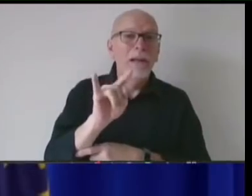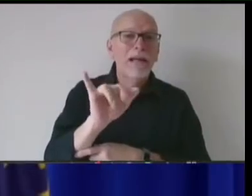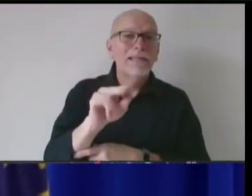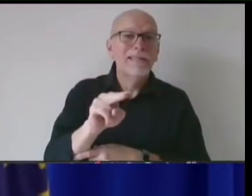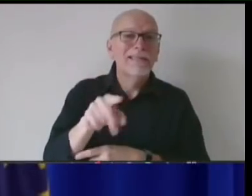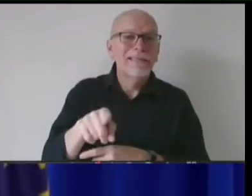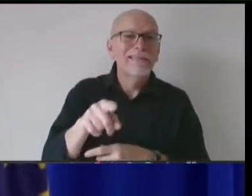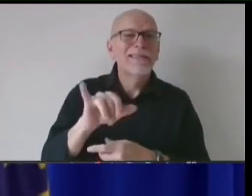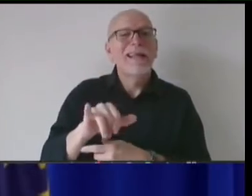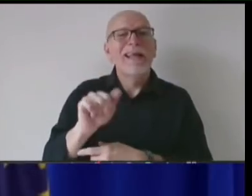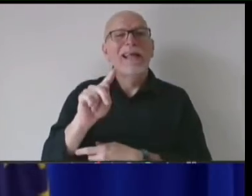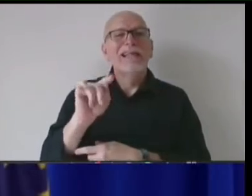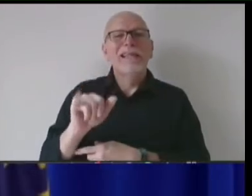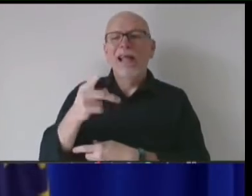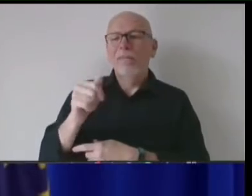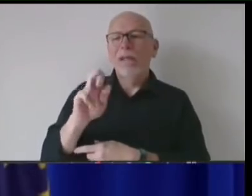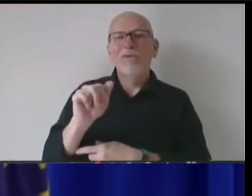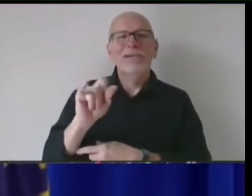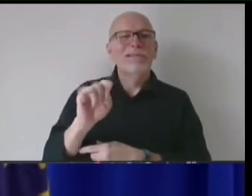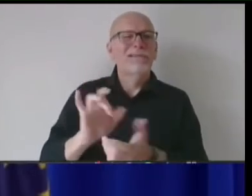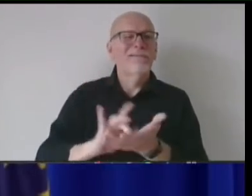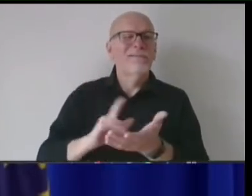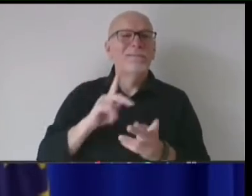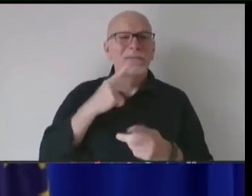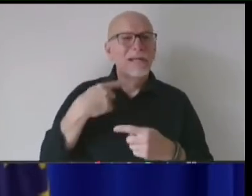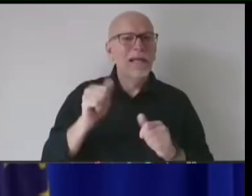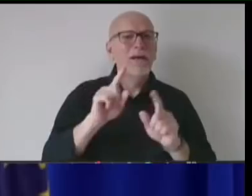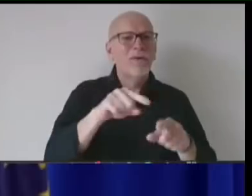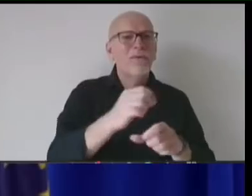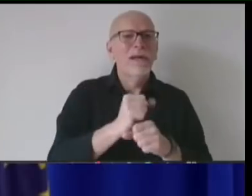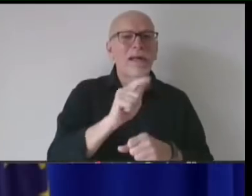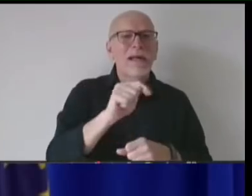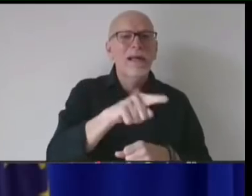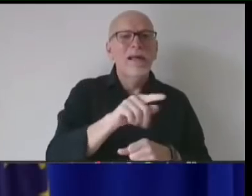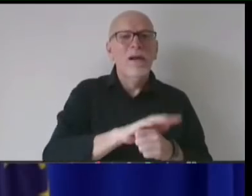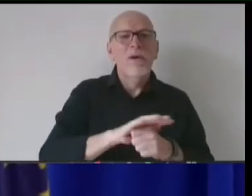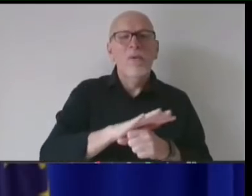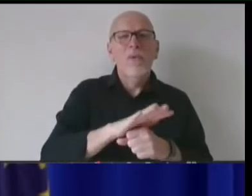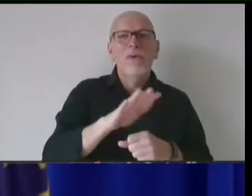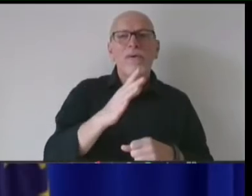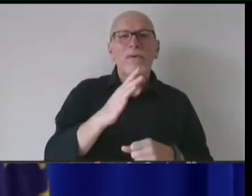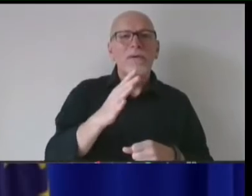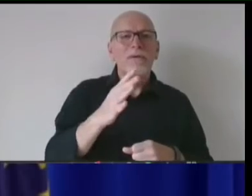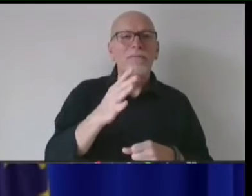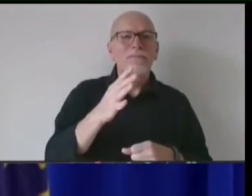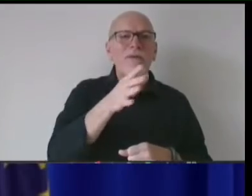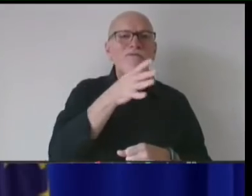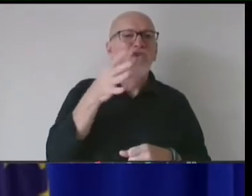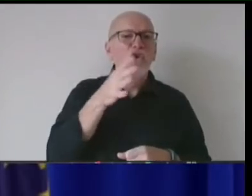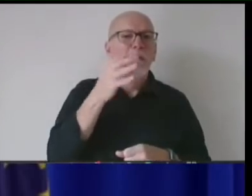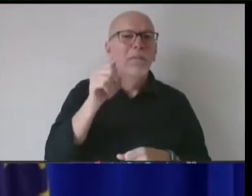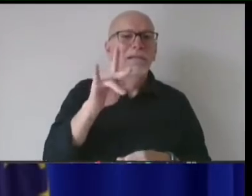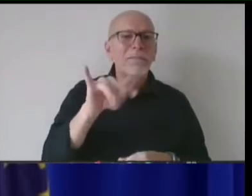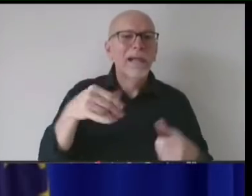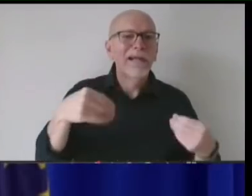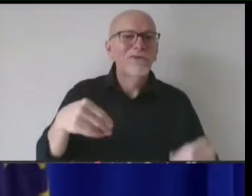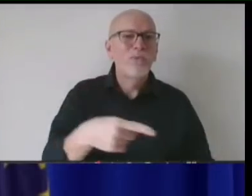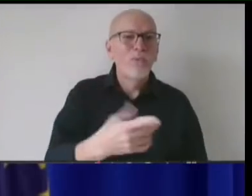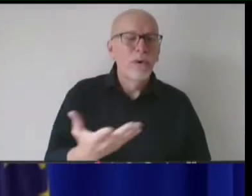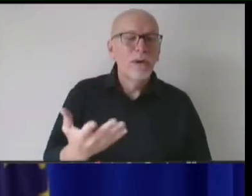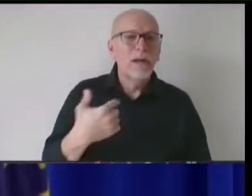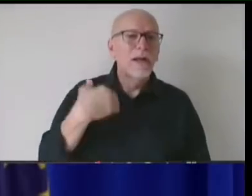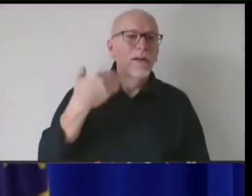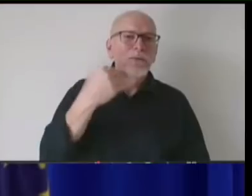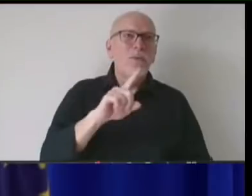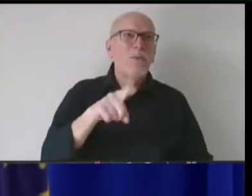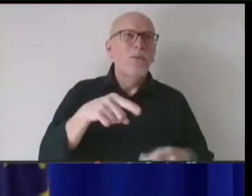anti-parasitic. I've heard people here talking that they could go pick it up at the local farm supply store, which I know is only